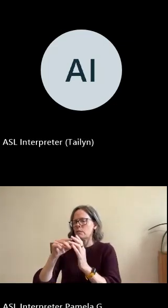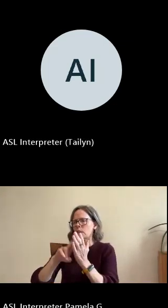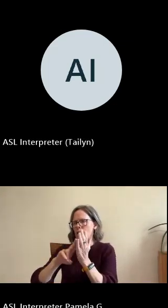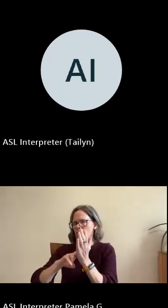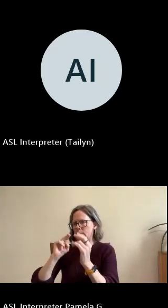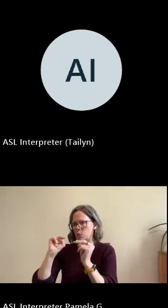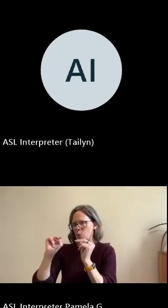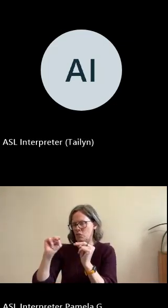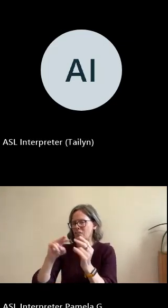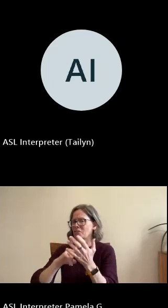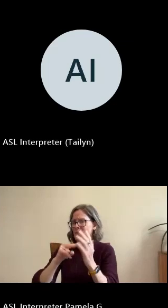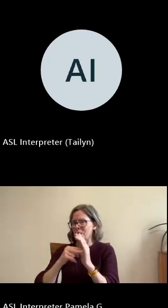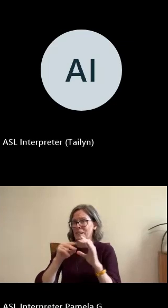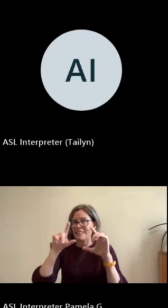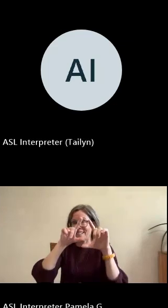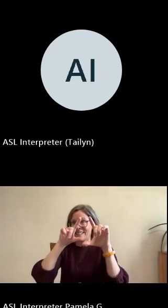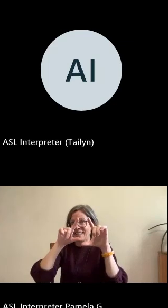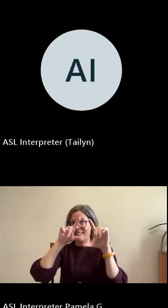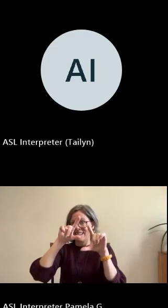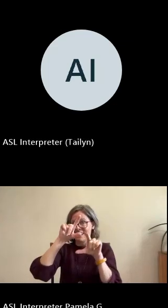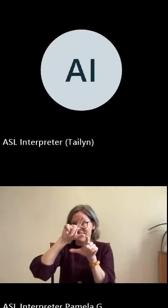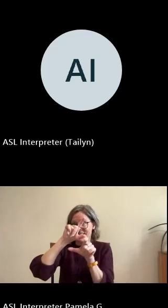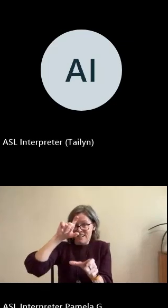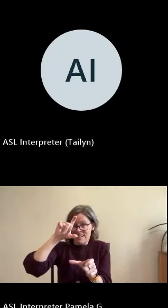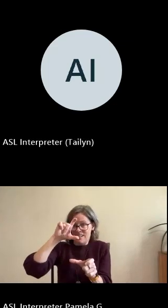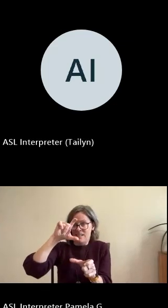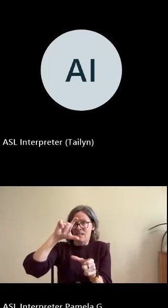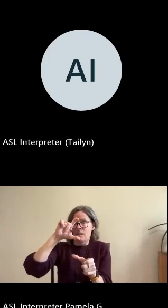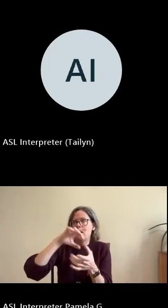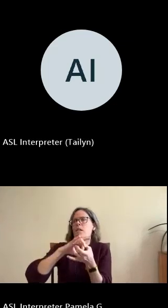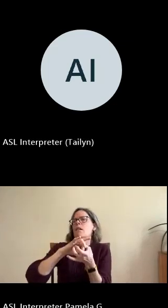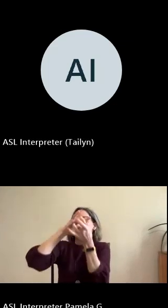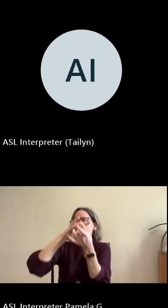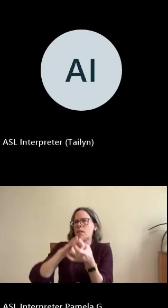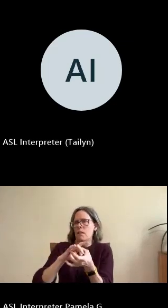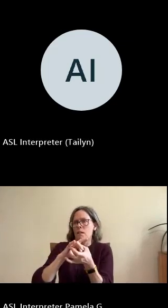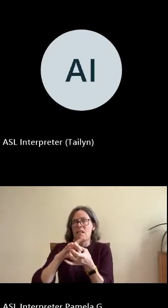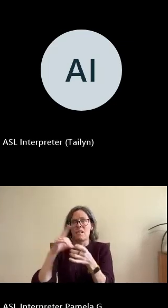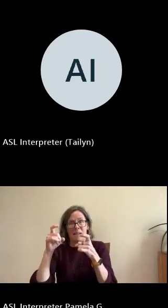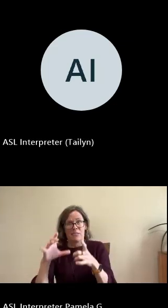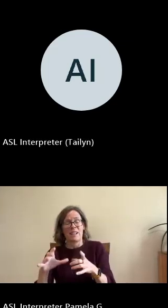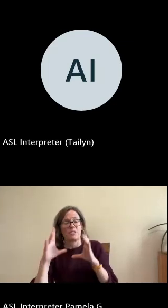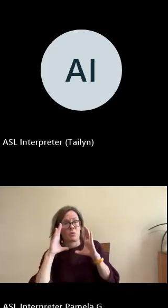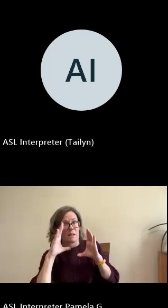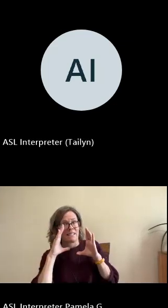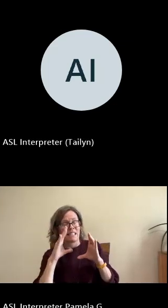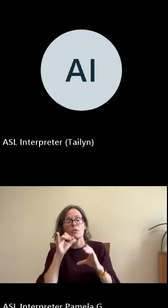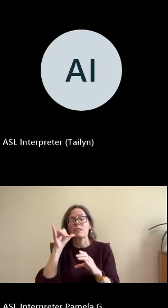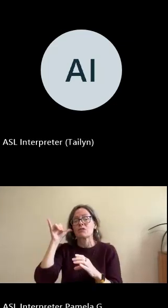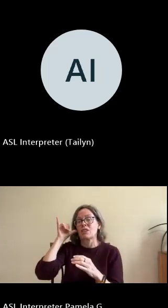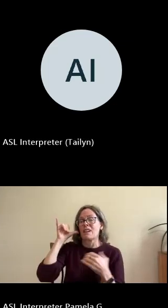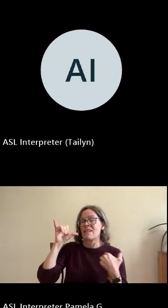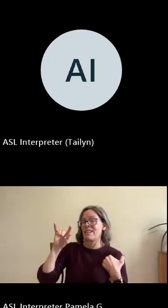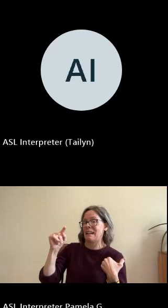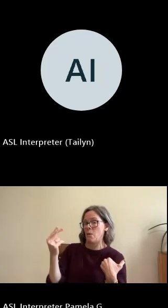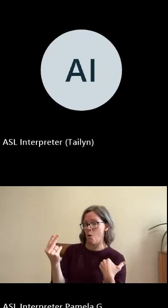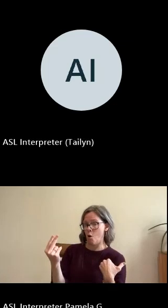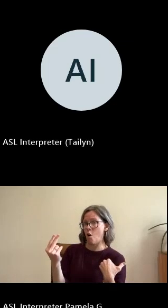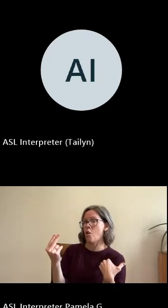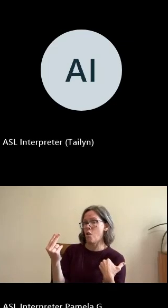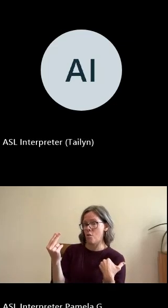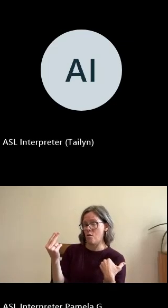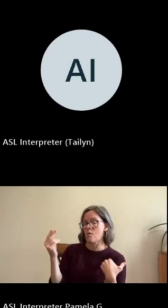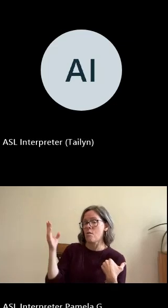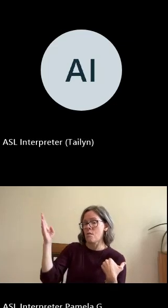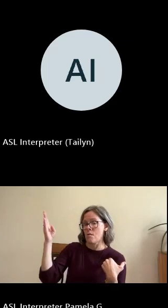workers that management needs to pay attention to us. We actually had a town hall yesterday that we, in conjunction with